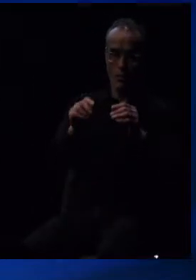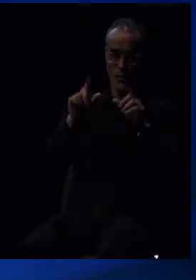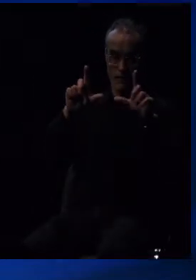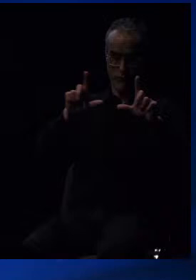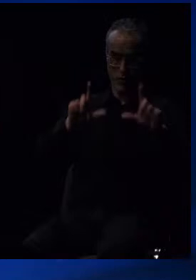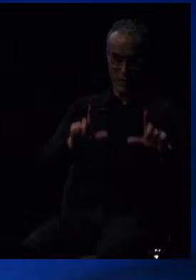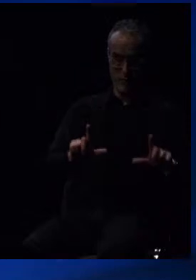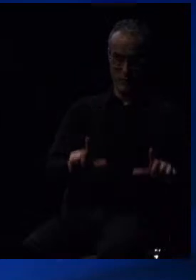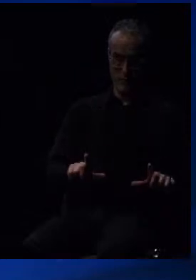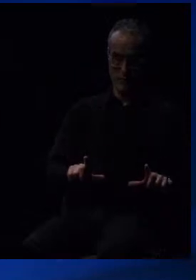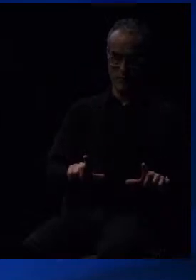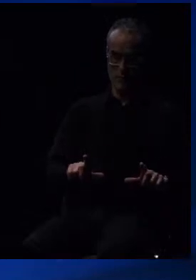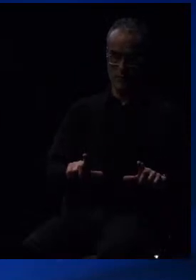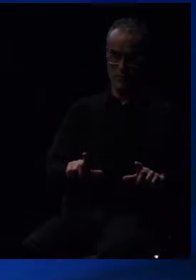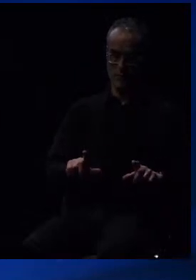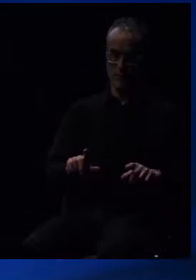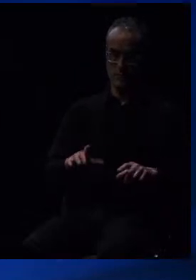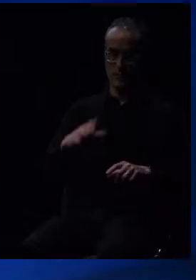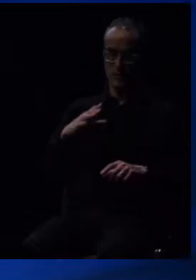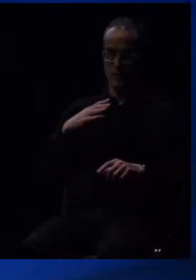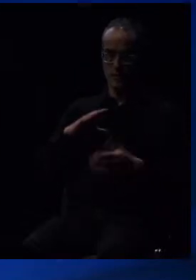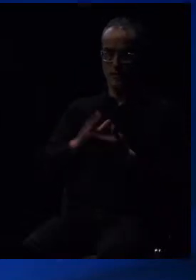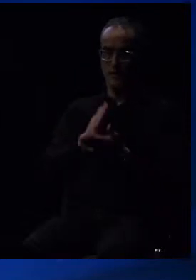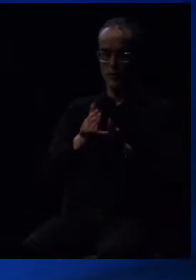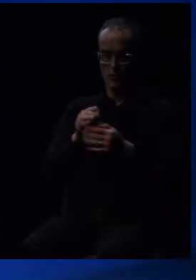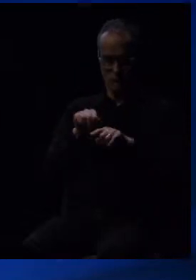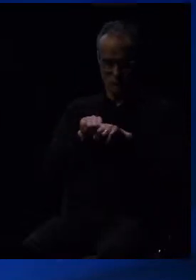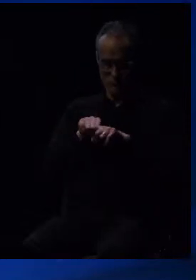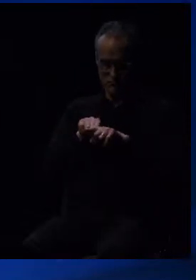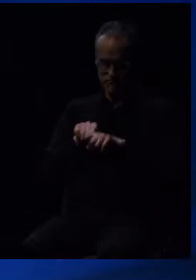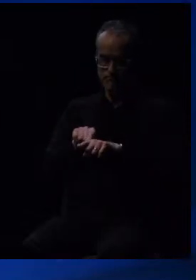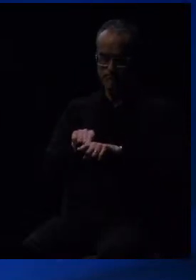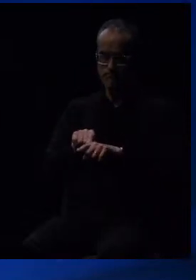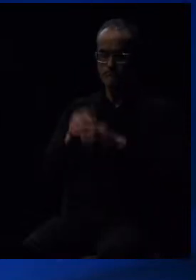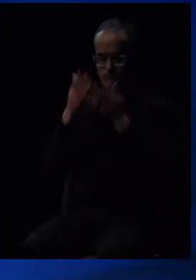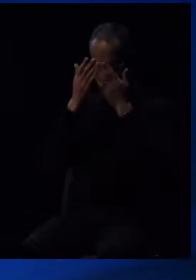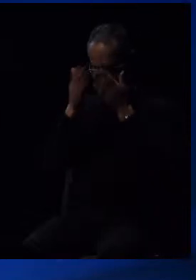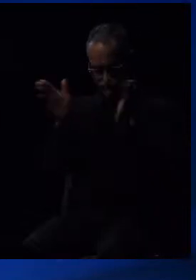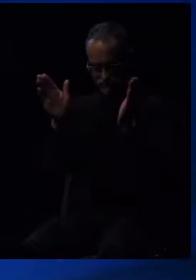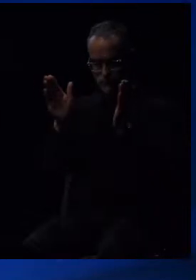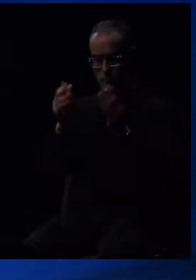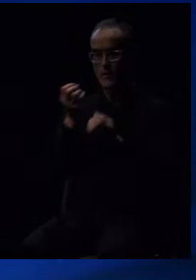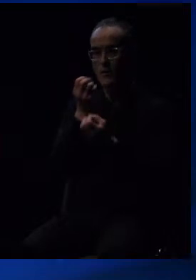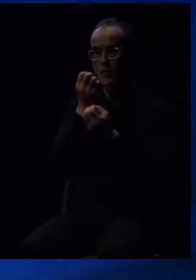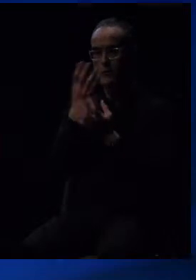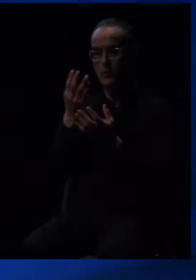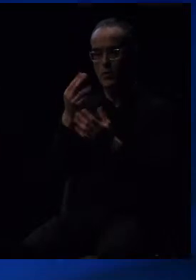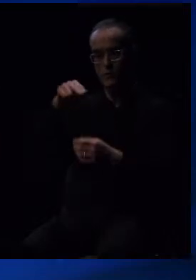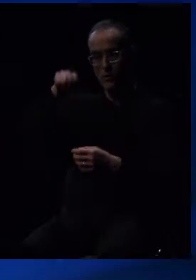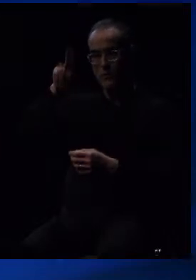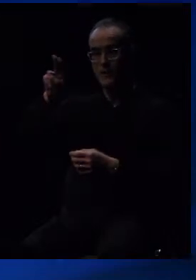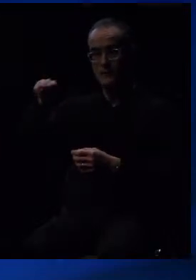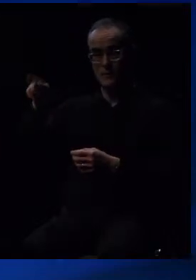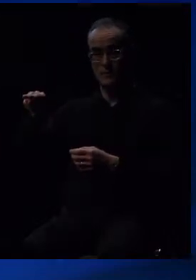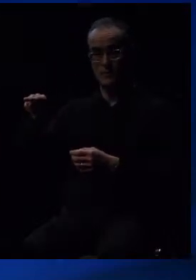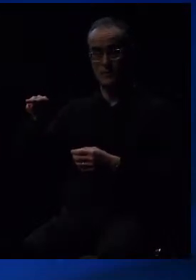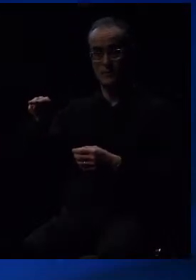I'm faithful to beautiful paintings that we all know, to originals. So I